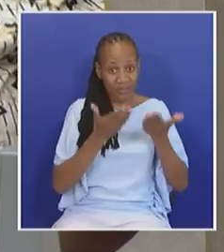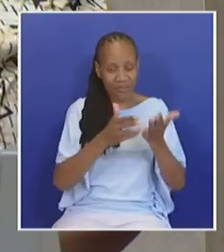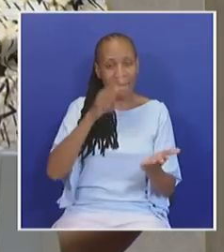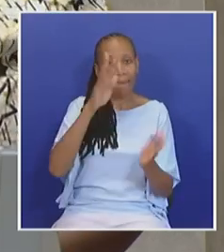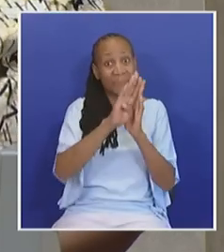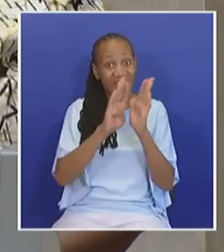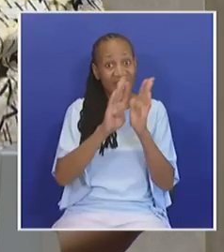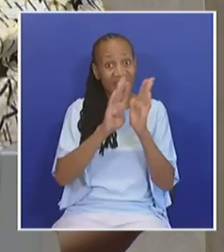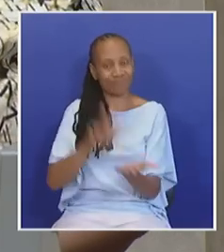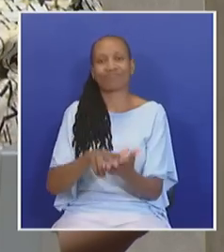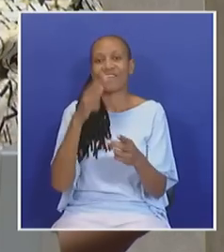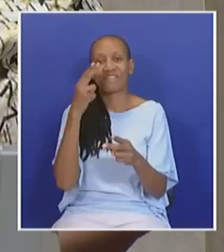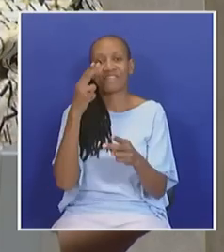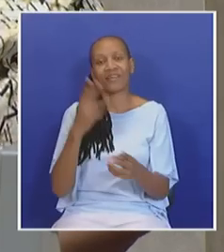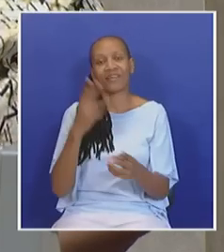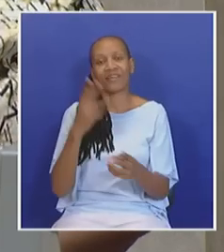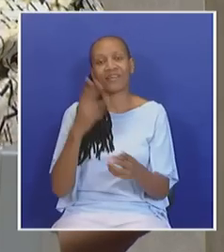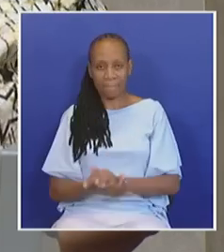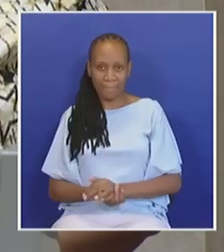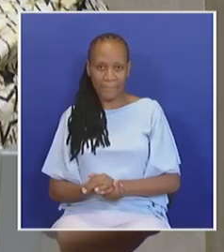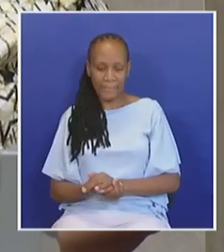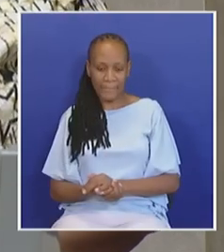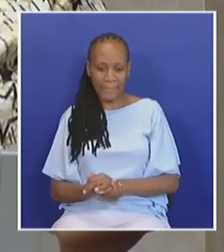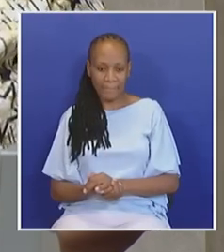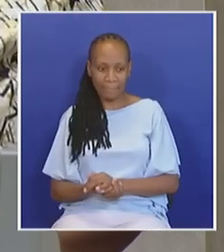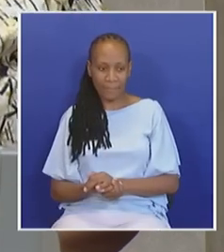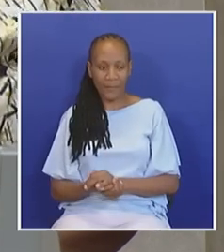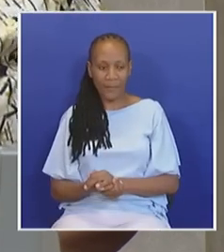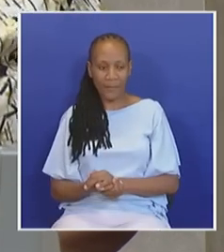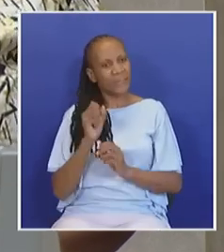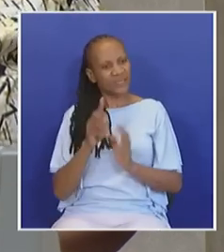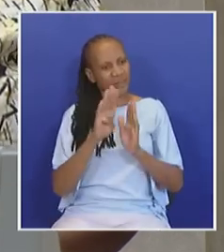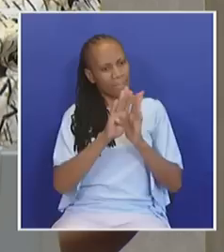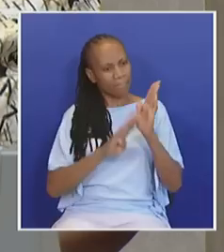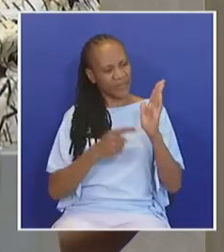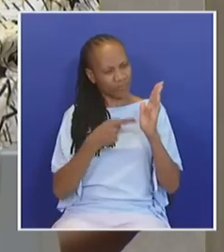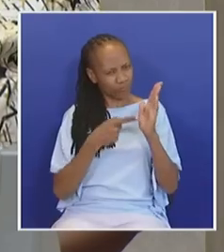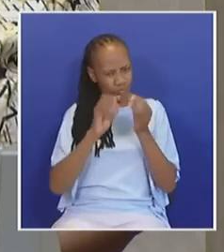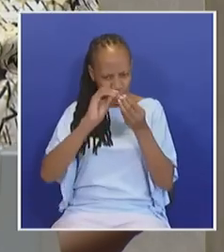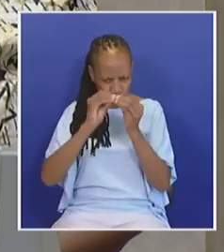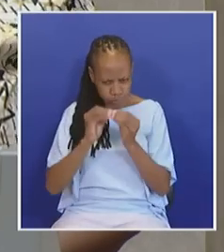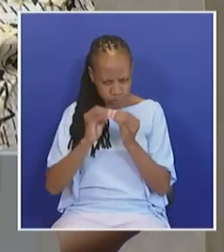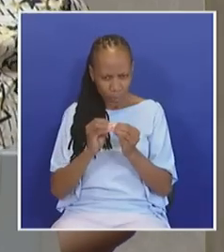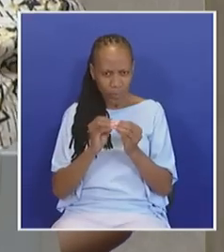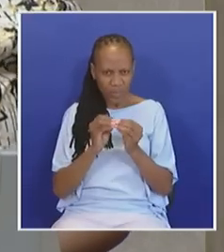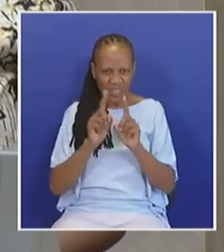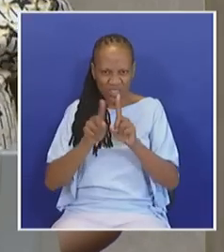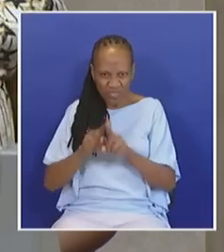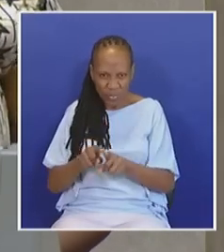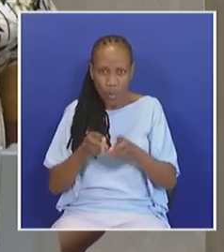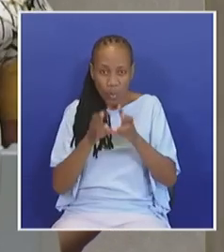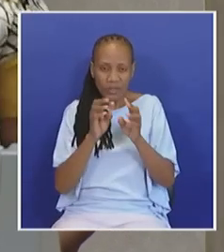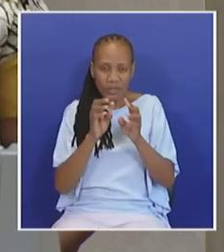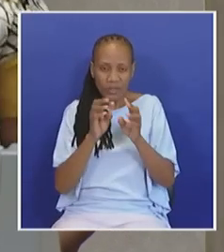bill. There are key aspects of the amendment bill that one would like to speak to. The bill seeks